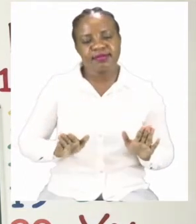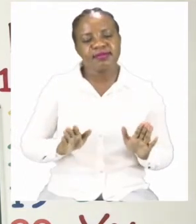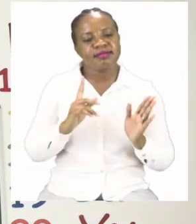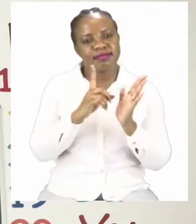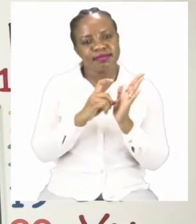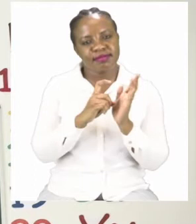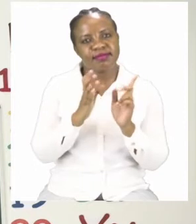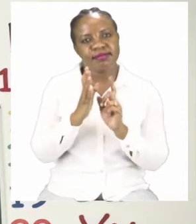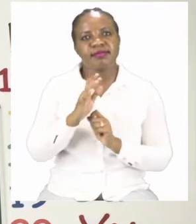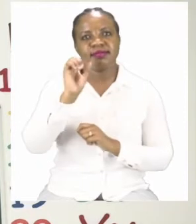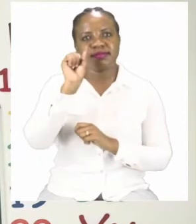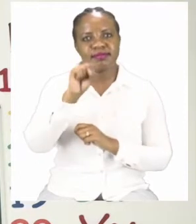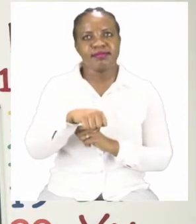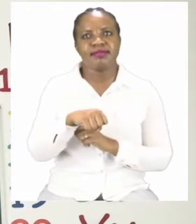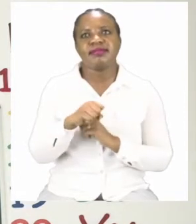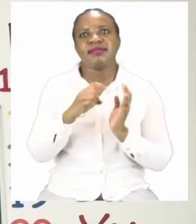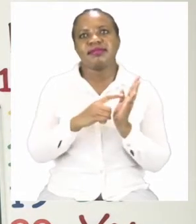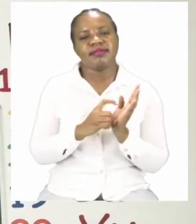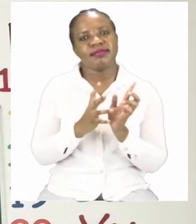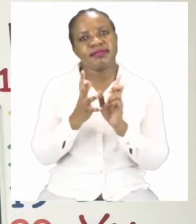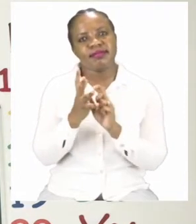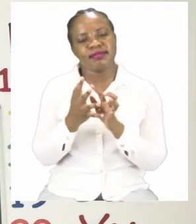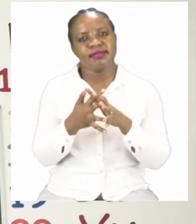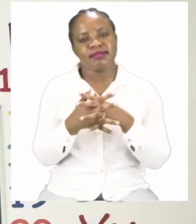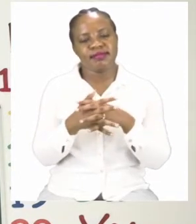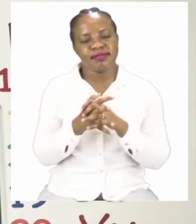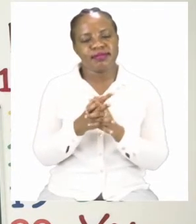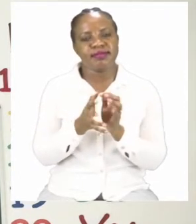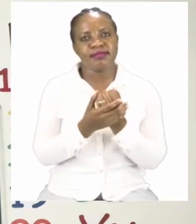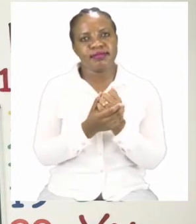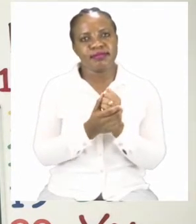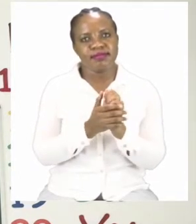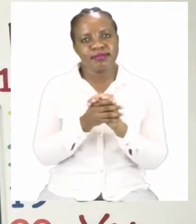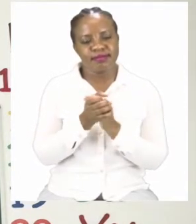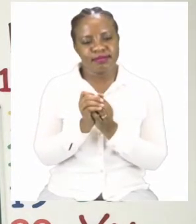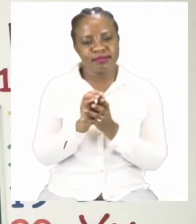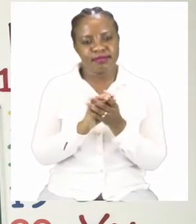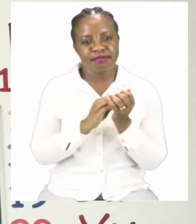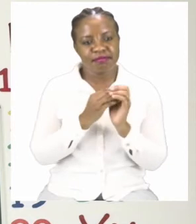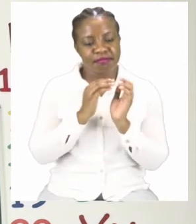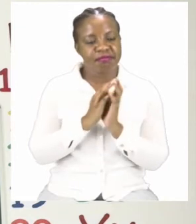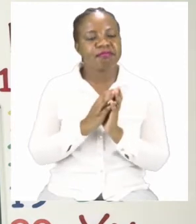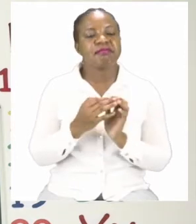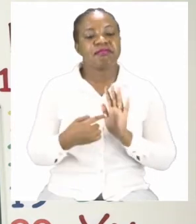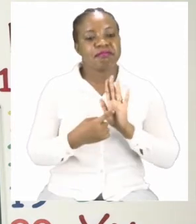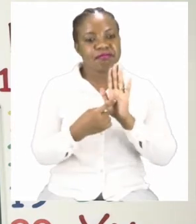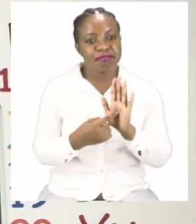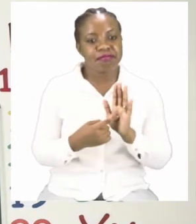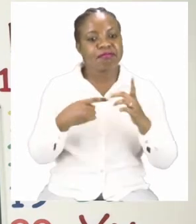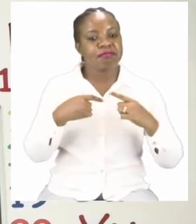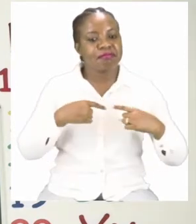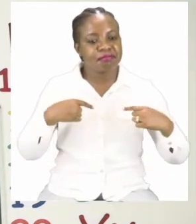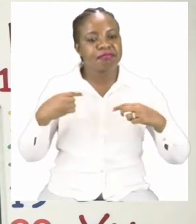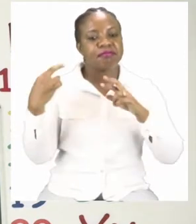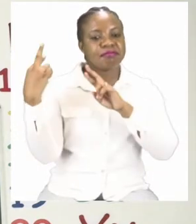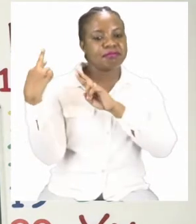sanitize. So let us take our sanitizer and be responsible. Remember, you can